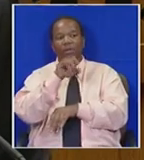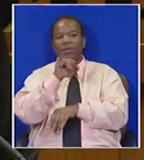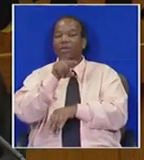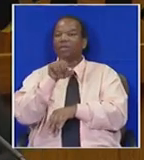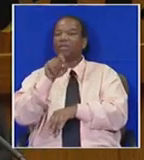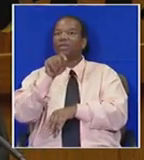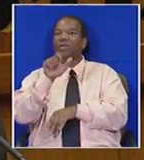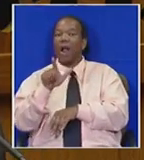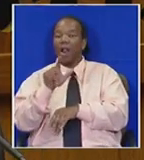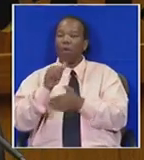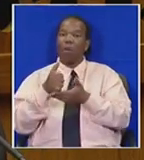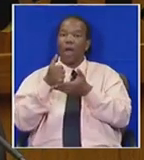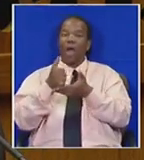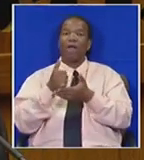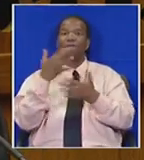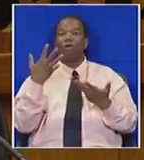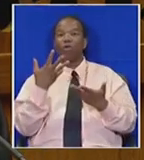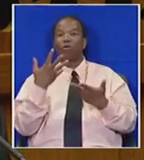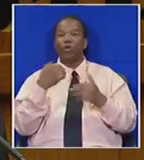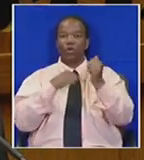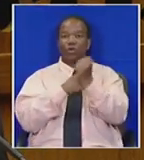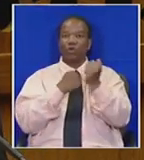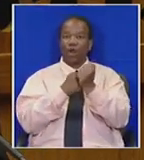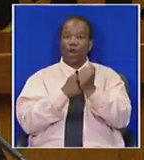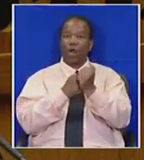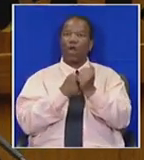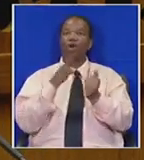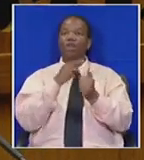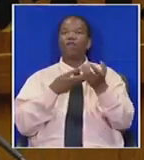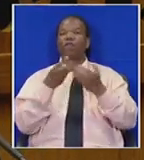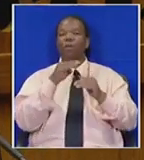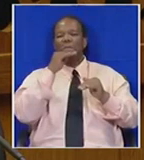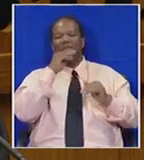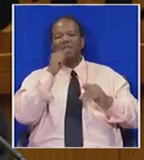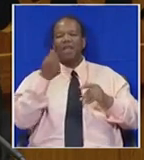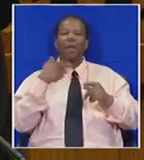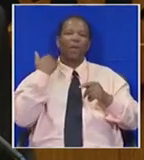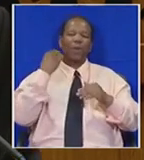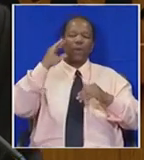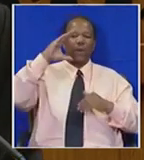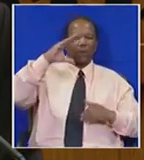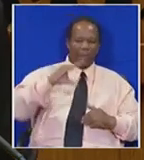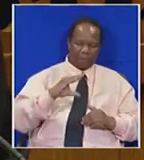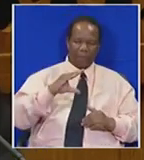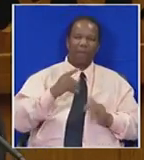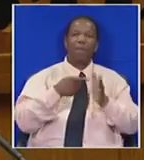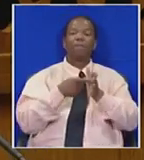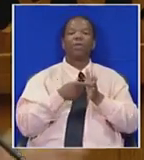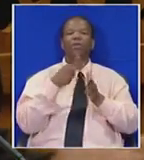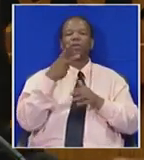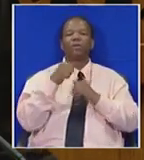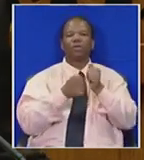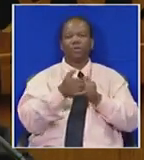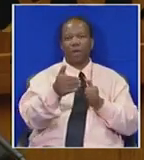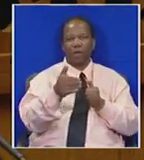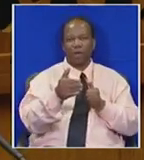of the fourth industrial revolution, and thus bringing data costs down will be a priority in the year ahead.